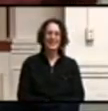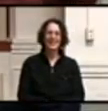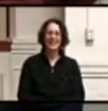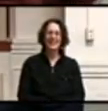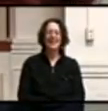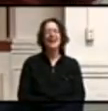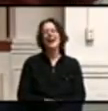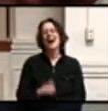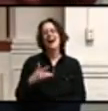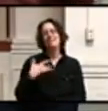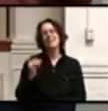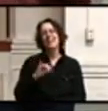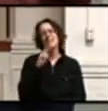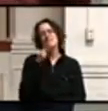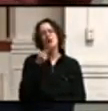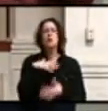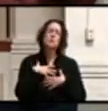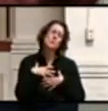ooh ah.